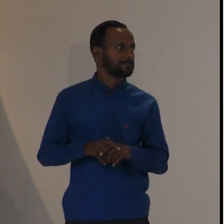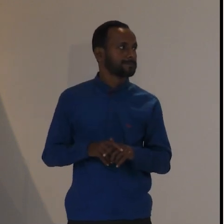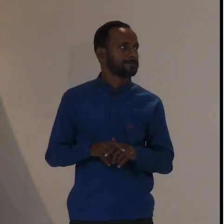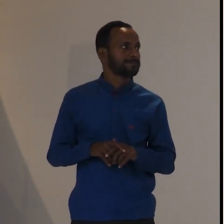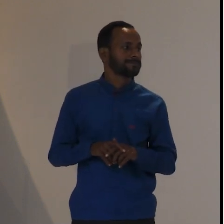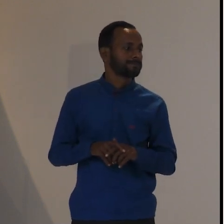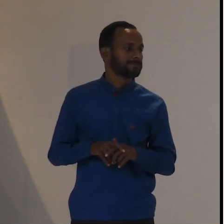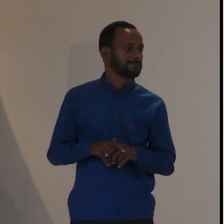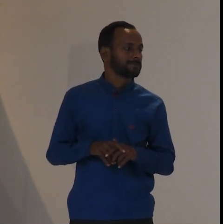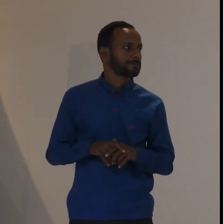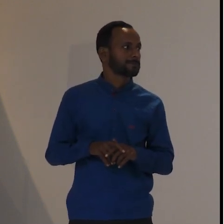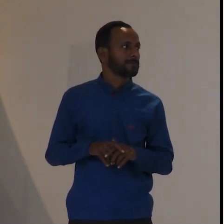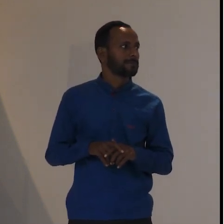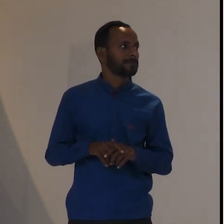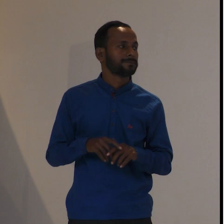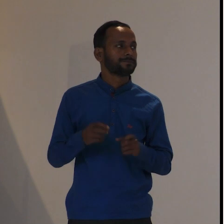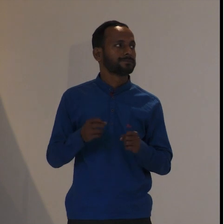yeah, sorry.